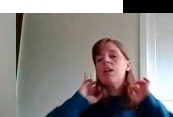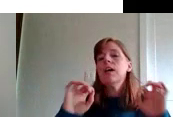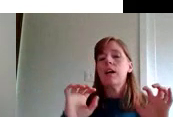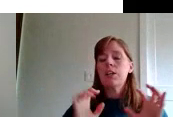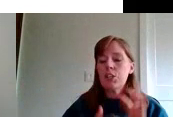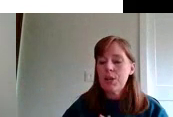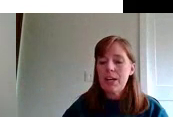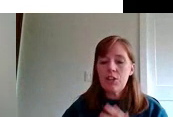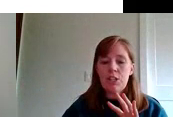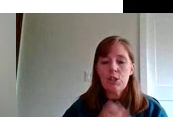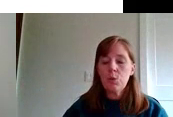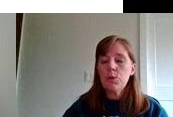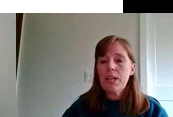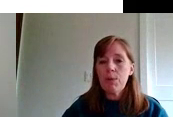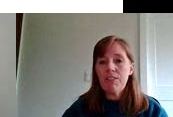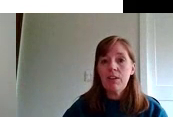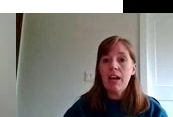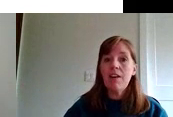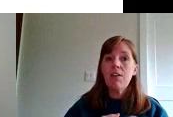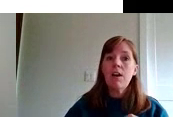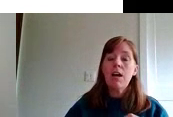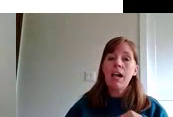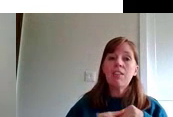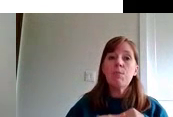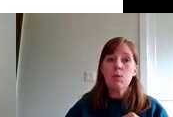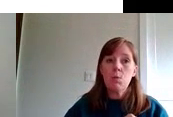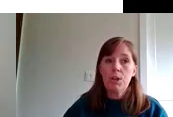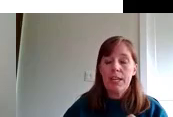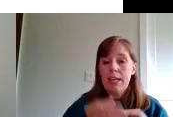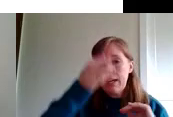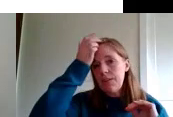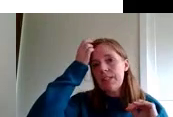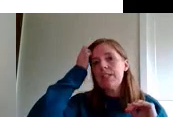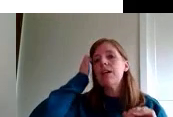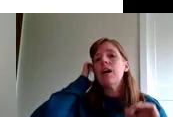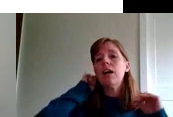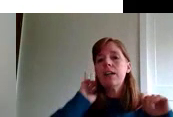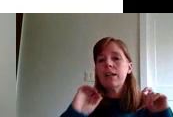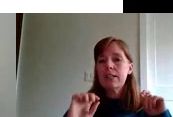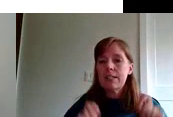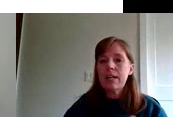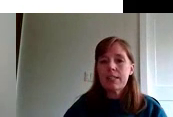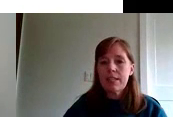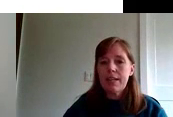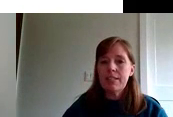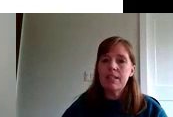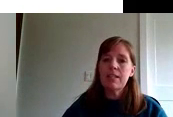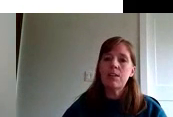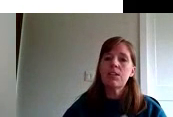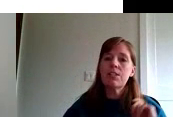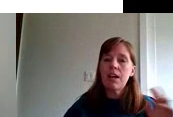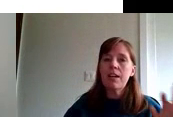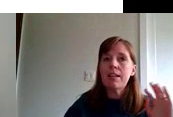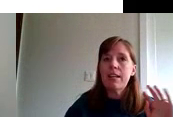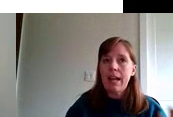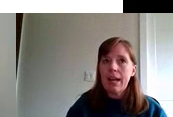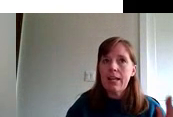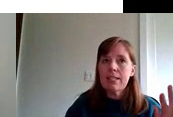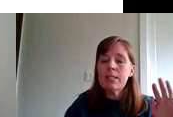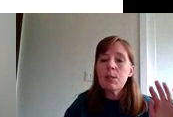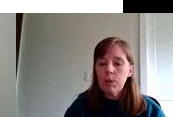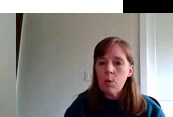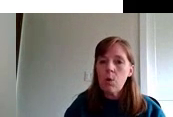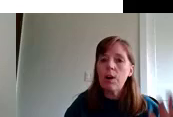are our strategies and tools that we found have been working, and there is not an exact science to this, and there is